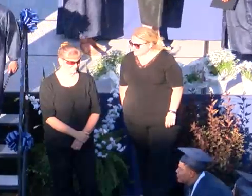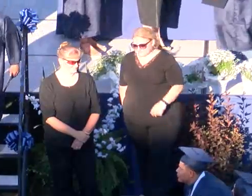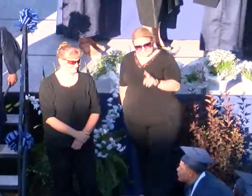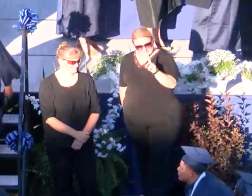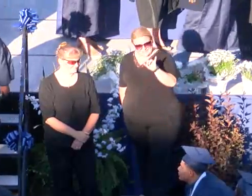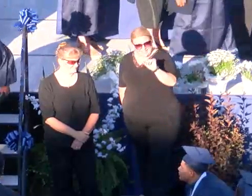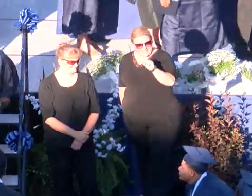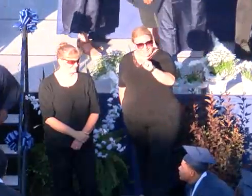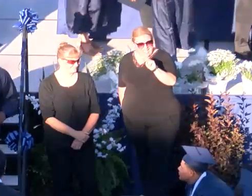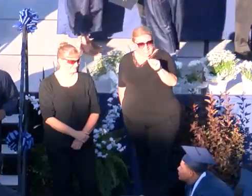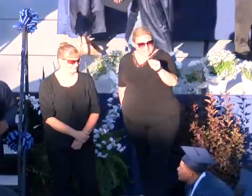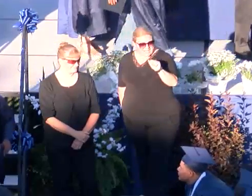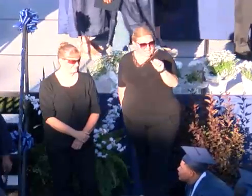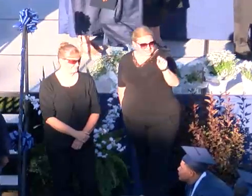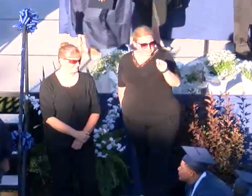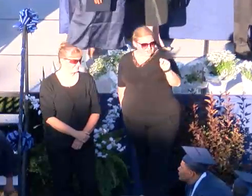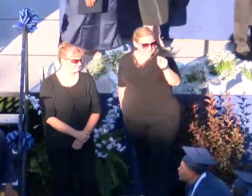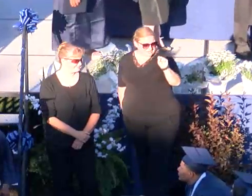Diana Shapoval.